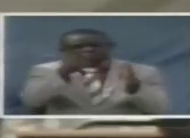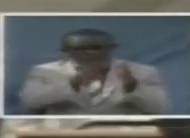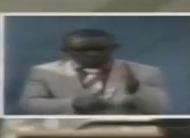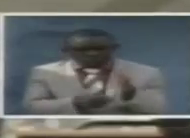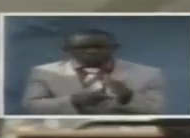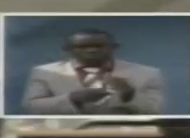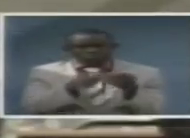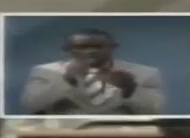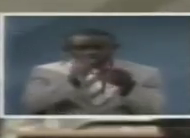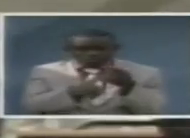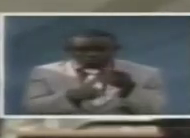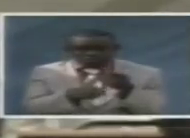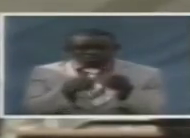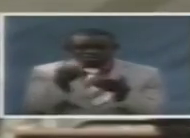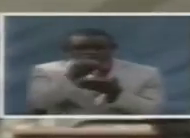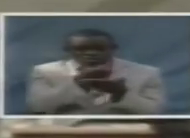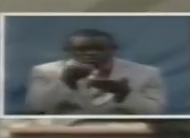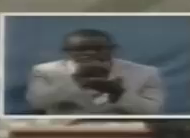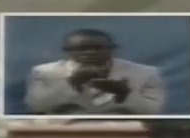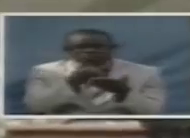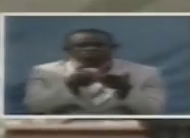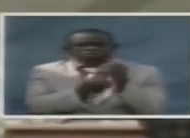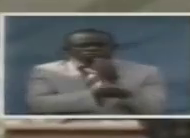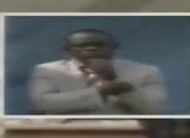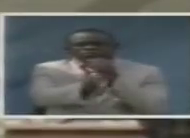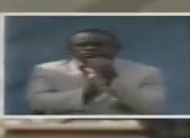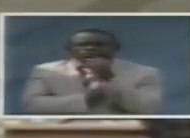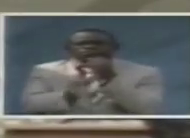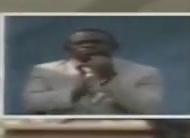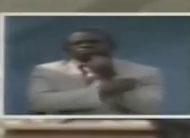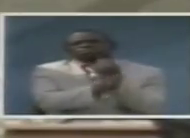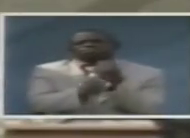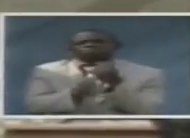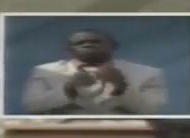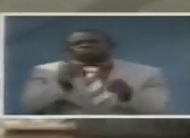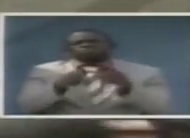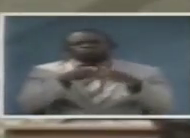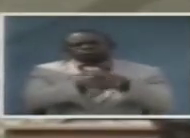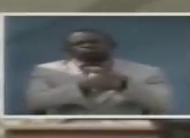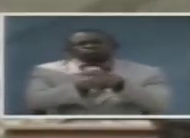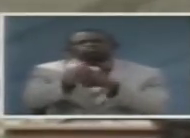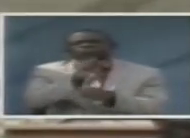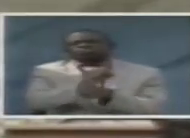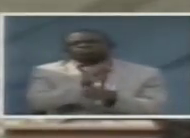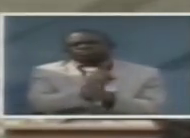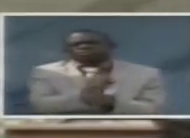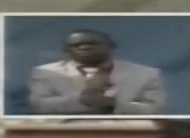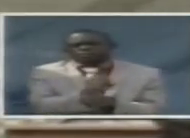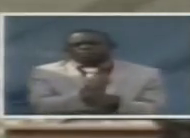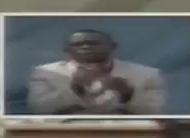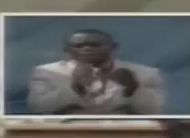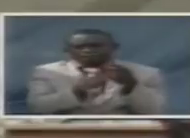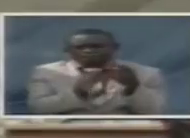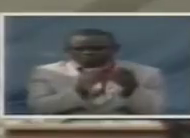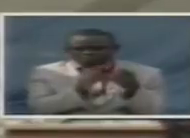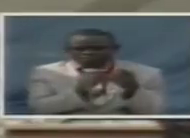1, economic diversification and job creation. Sir, the continued